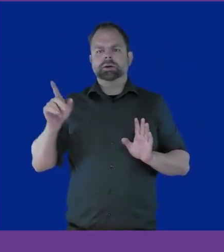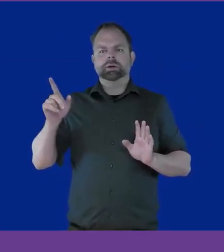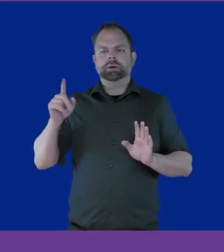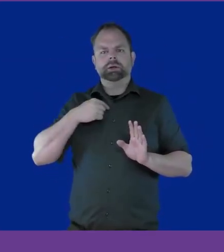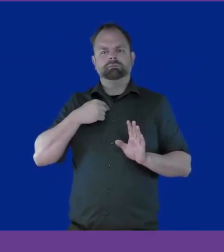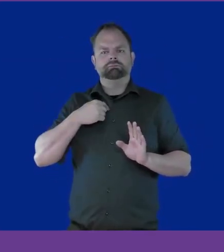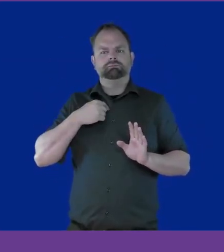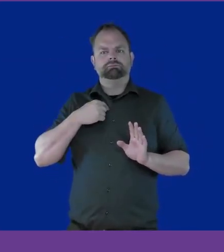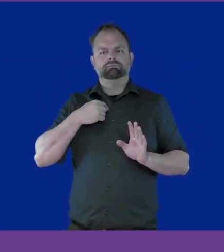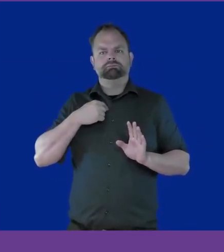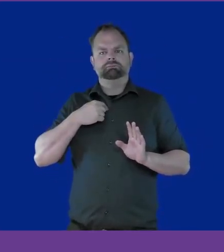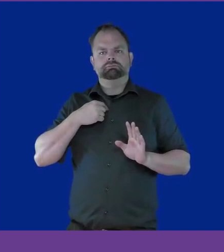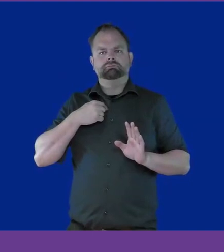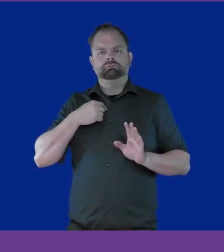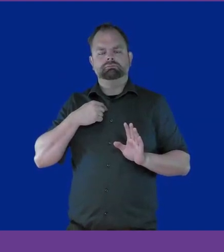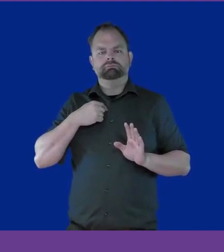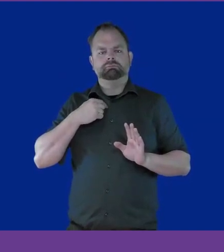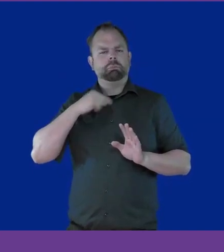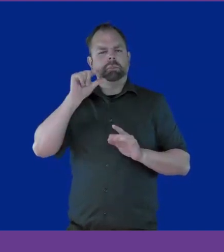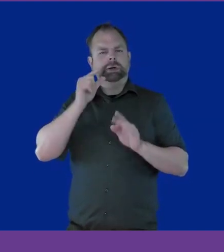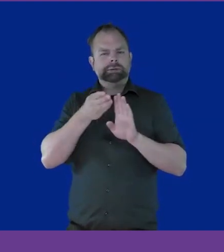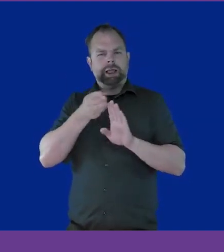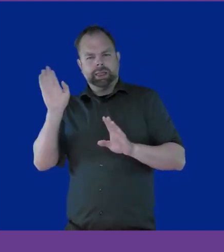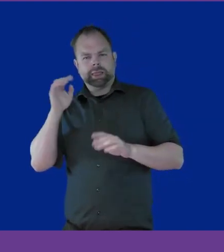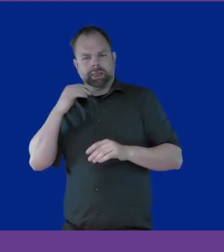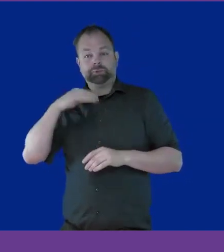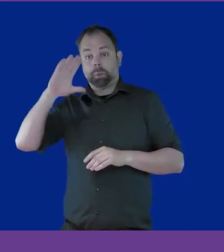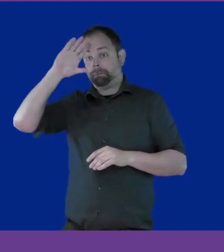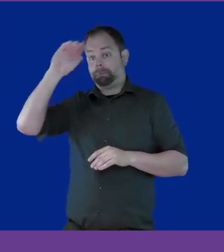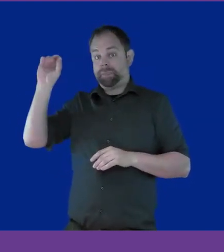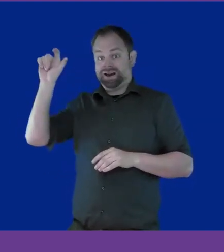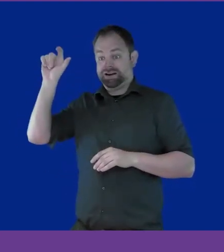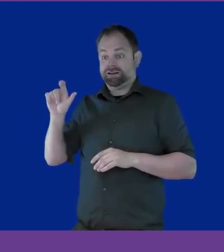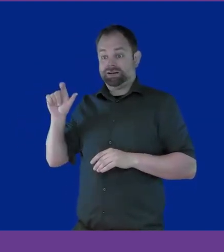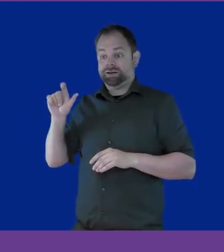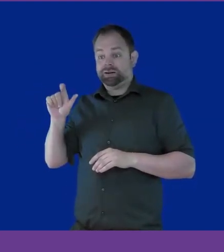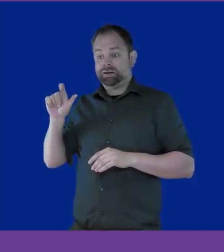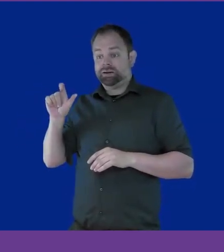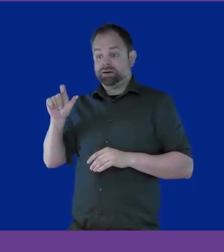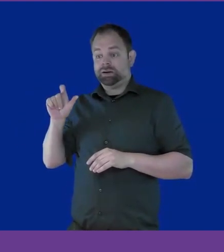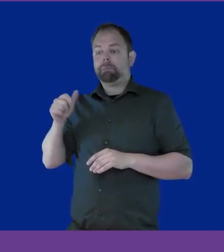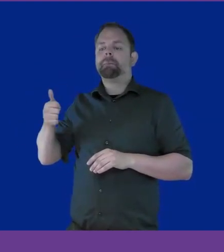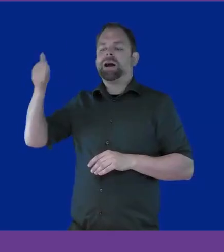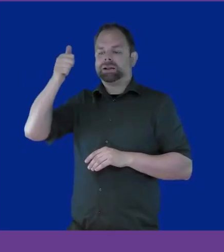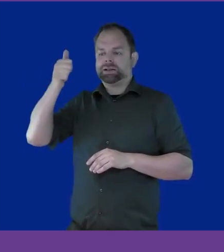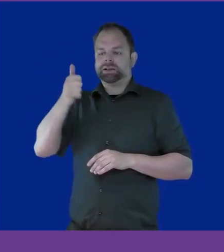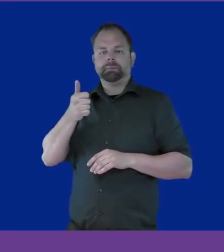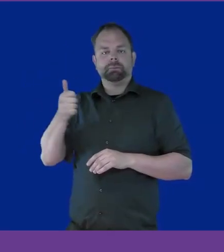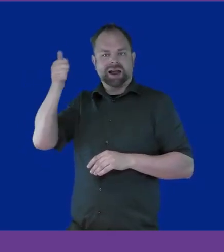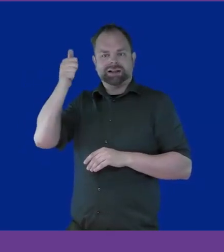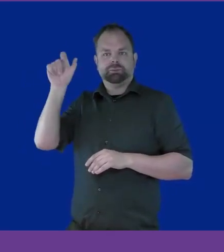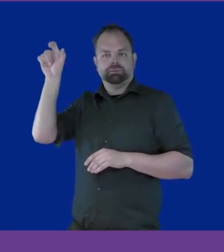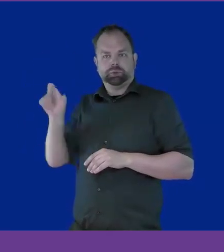bit an idea of the expectations, what e-banking should provide,